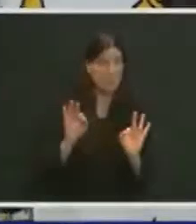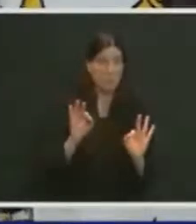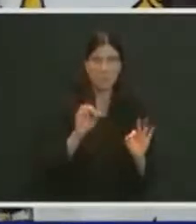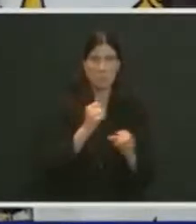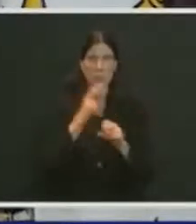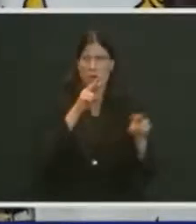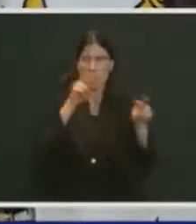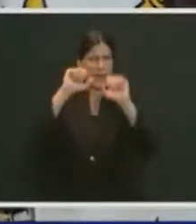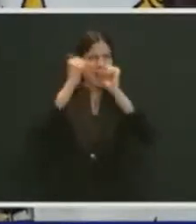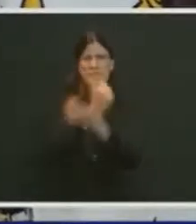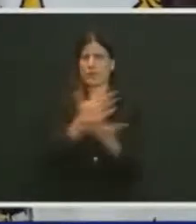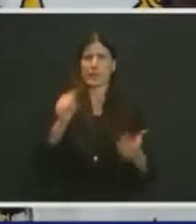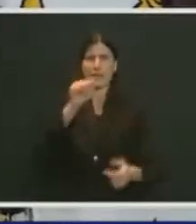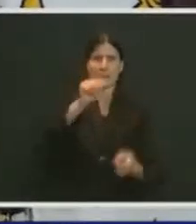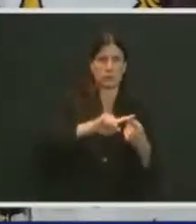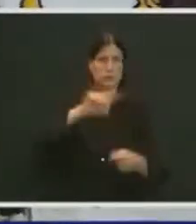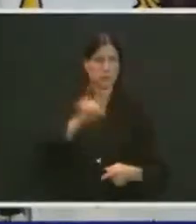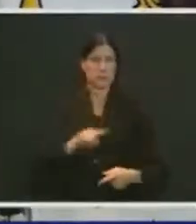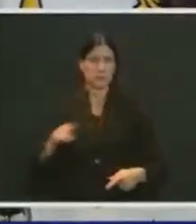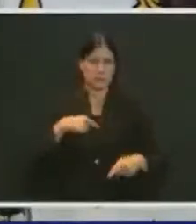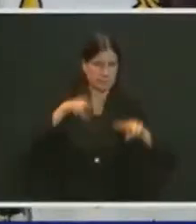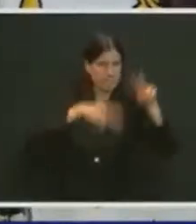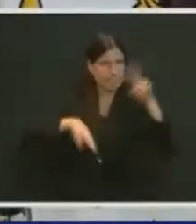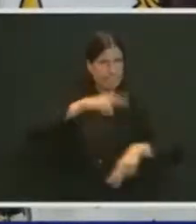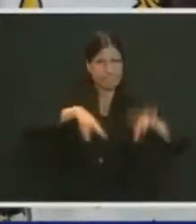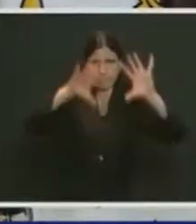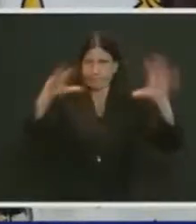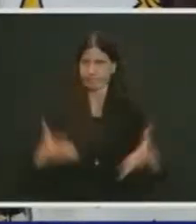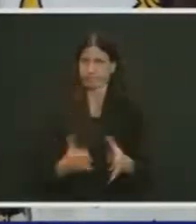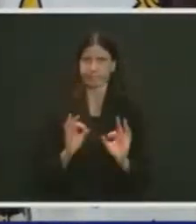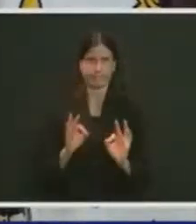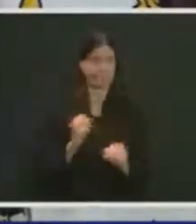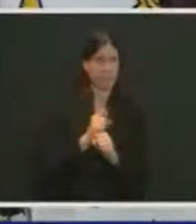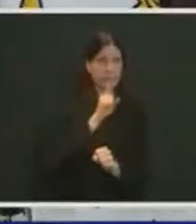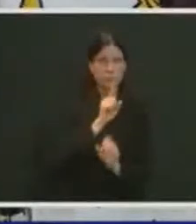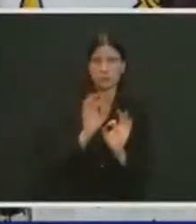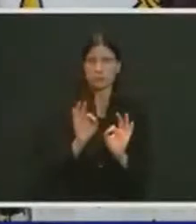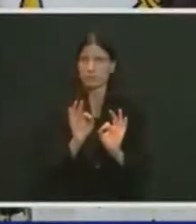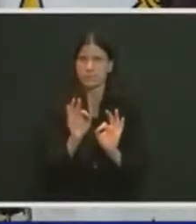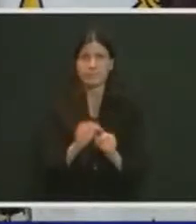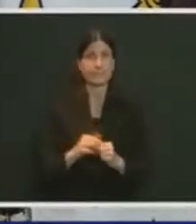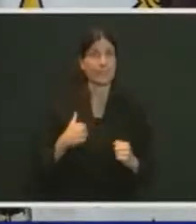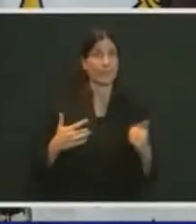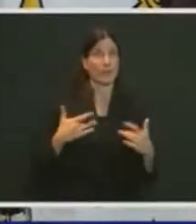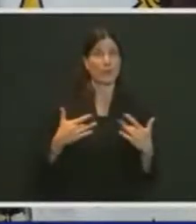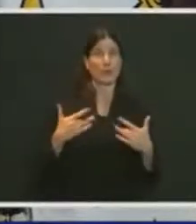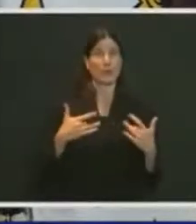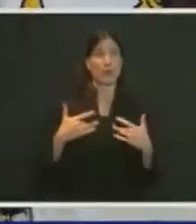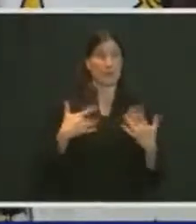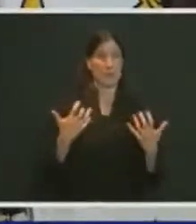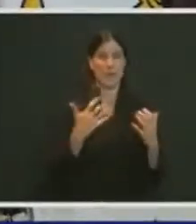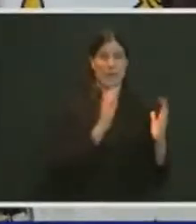say, I look forward to moving to phase 2, right? We started phase 1